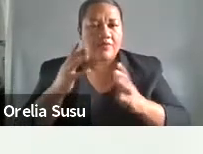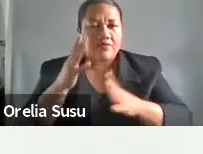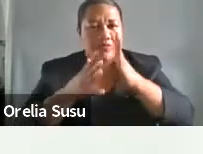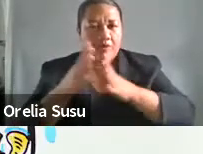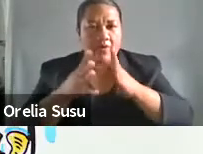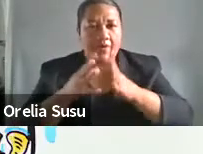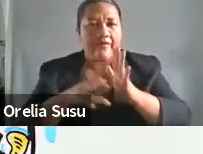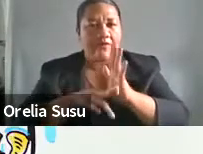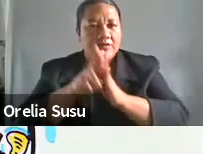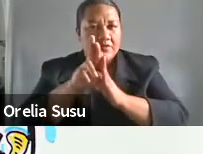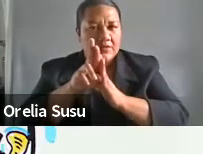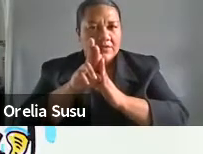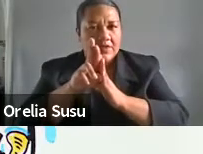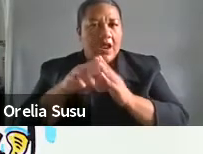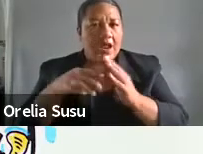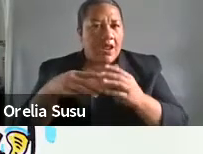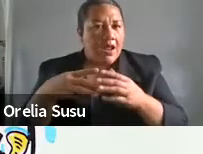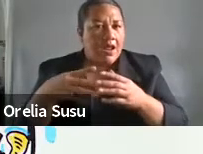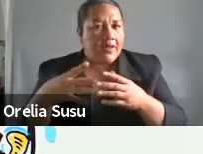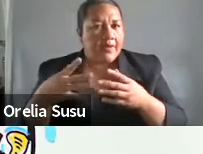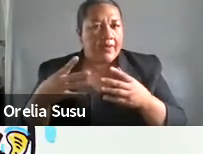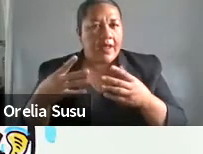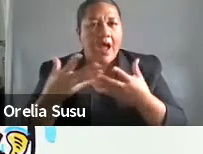with feminist and ancestral knowledge?